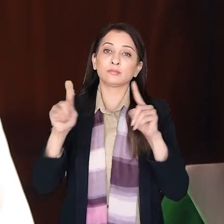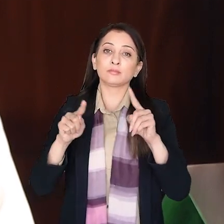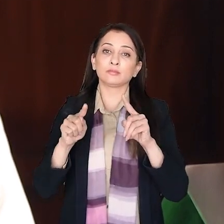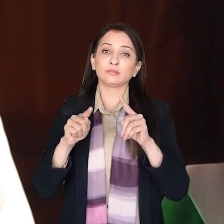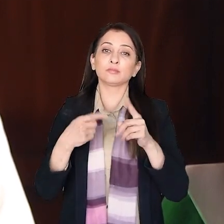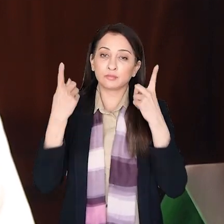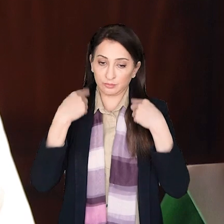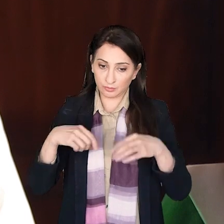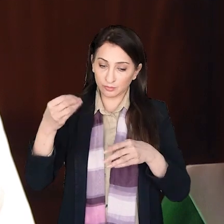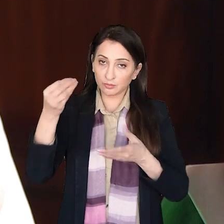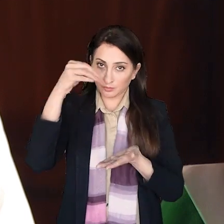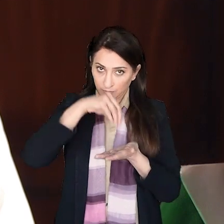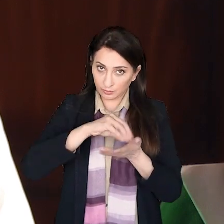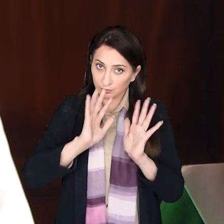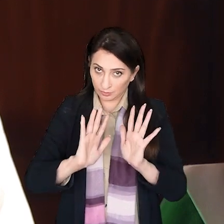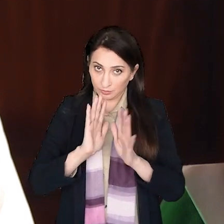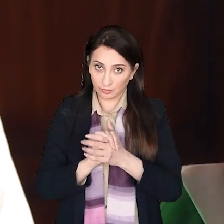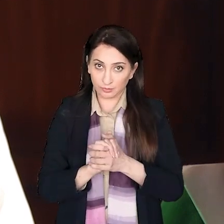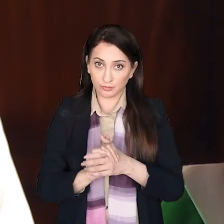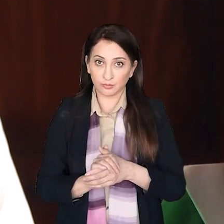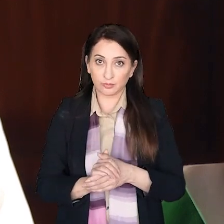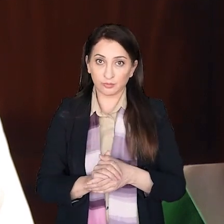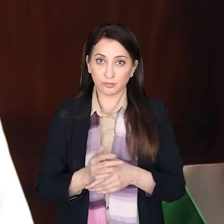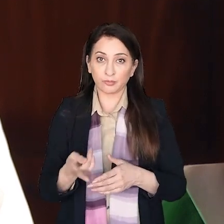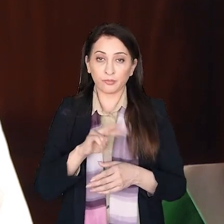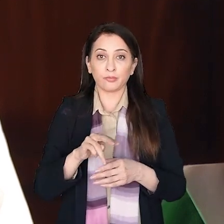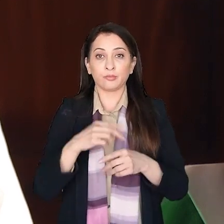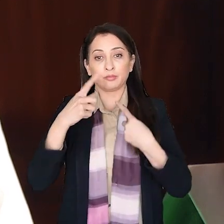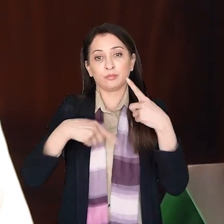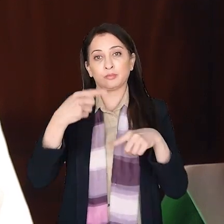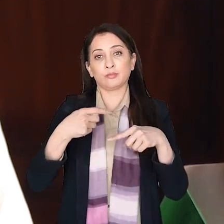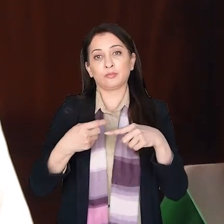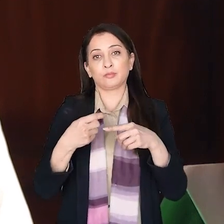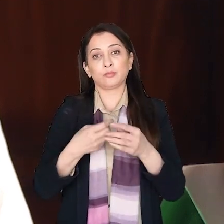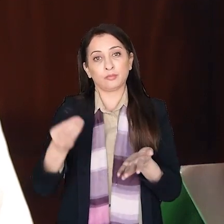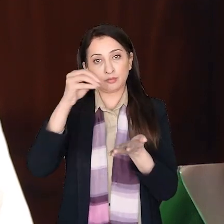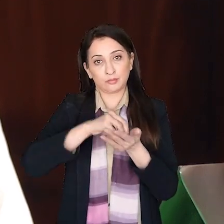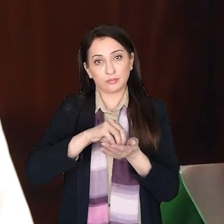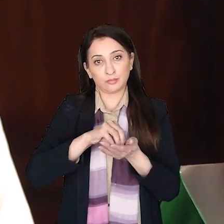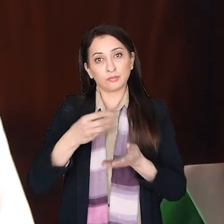serve yourself, and in doing so, serve your nation.